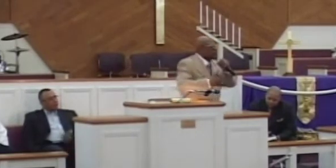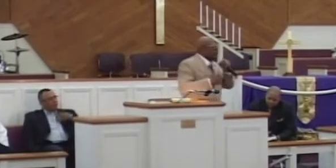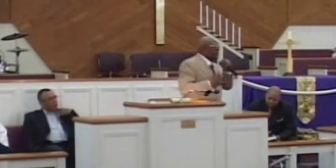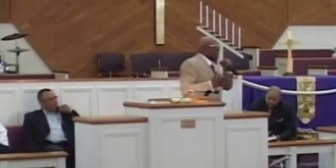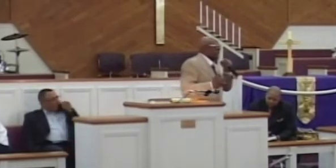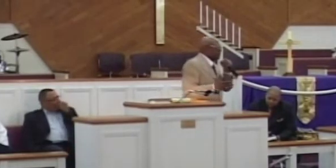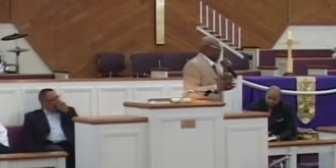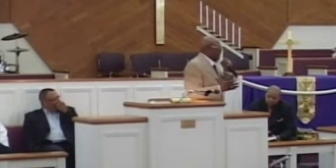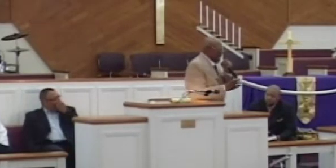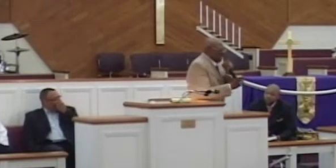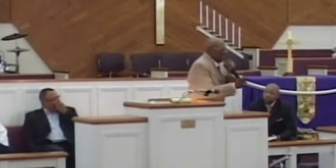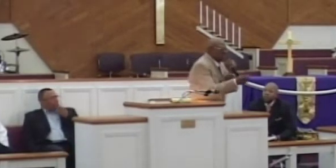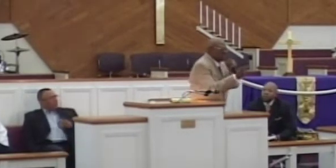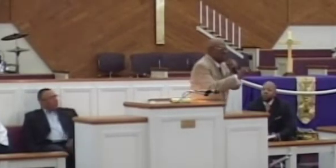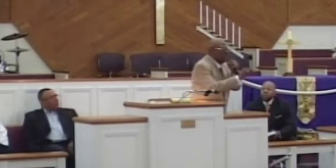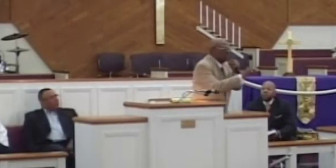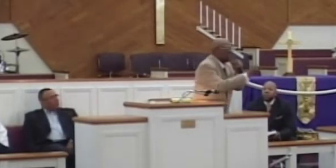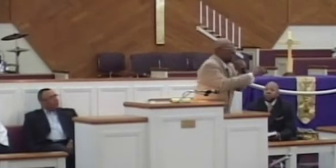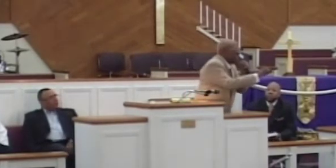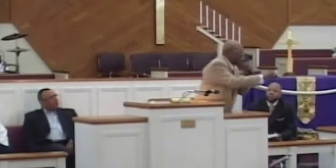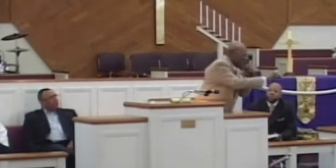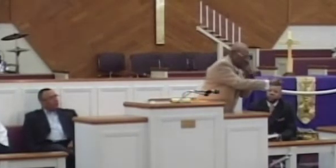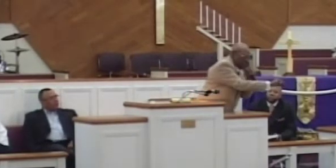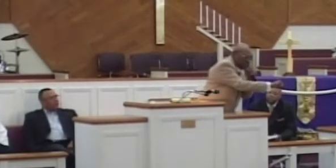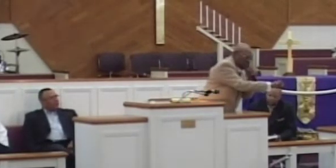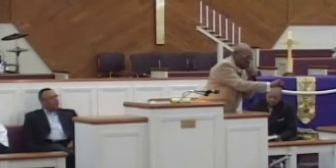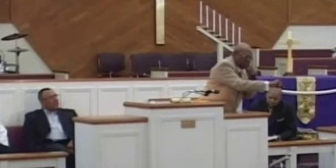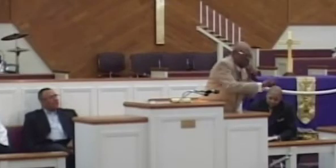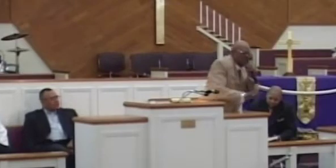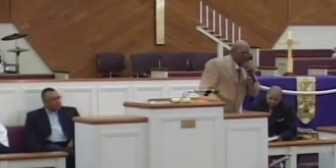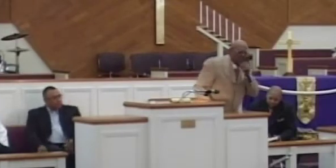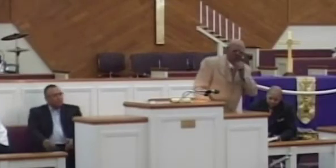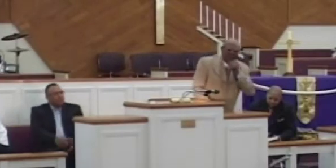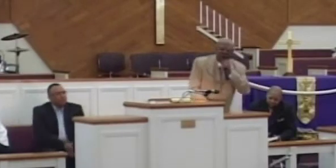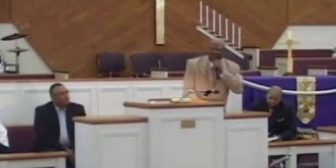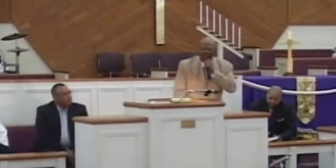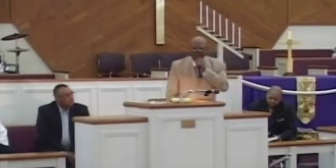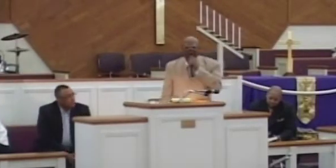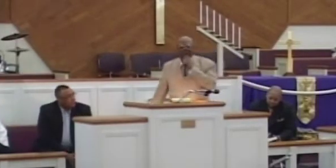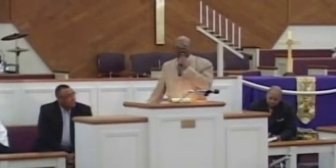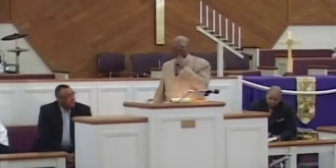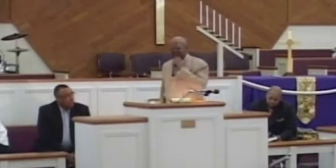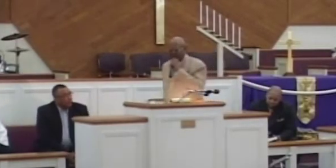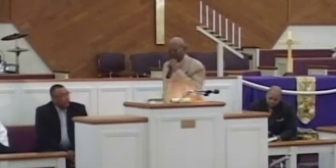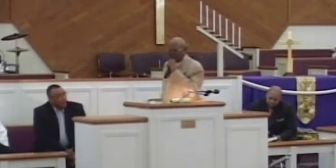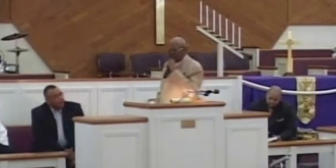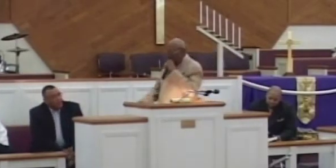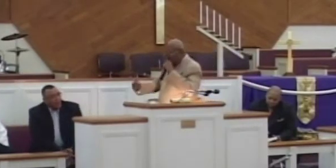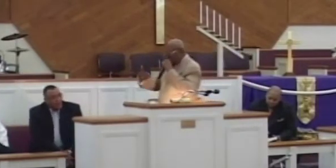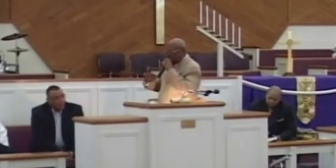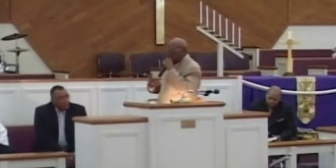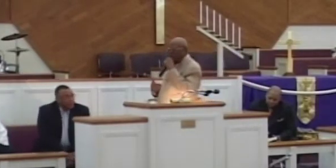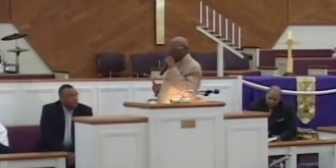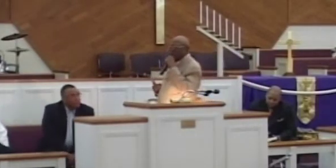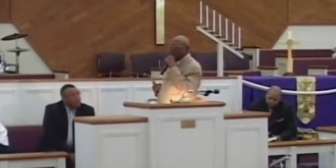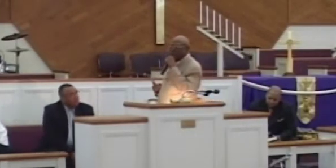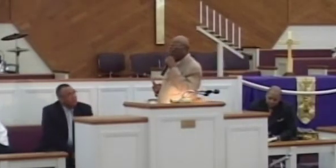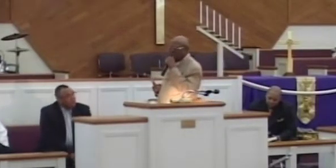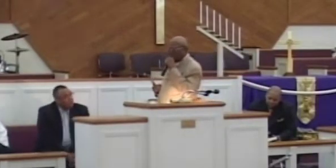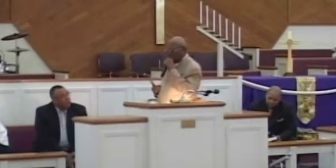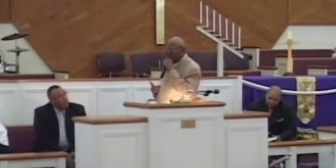I want you to repeat that after me. Say, some of the changes going on in my life is